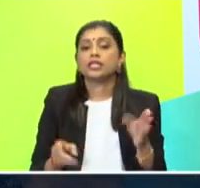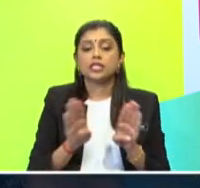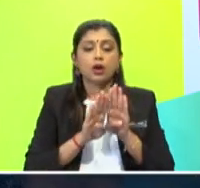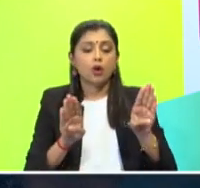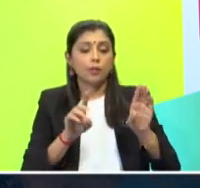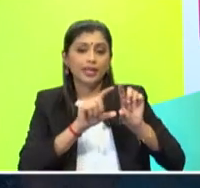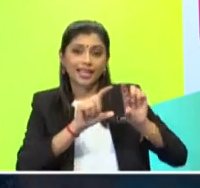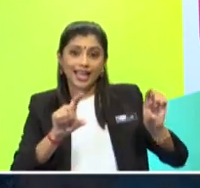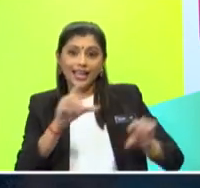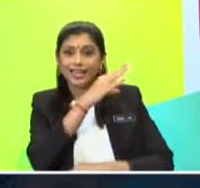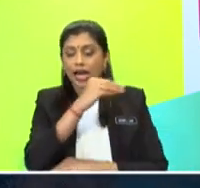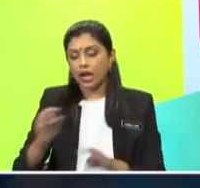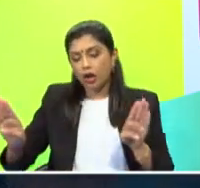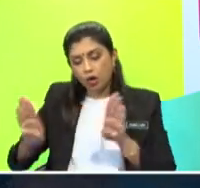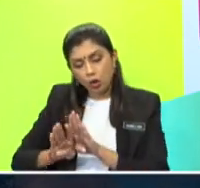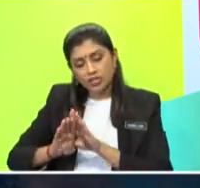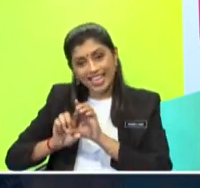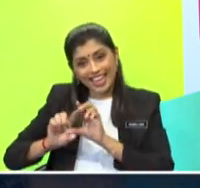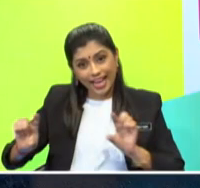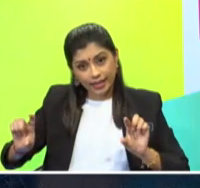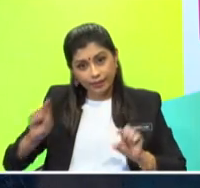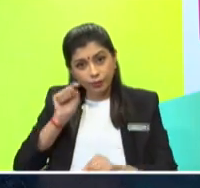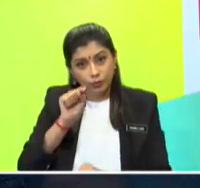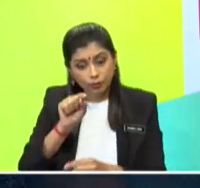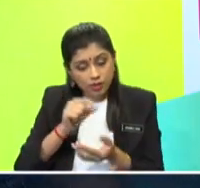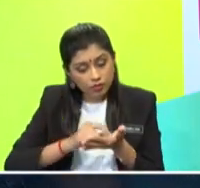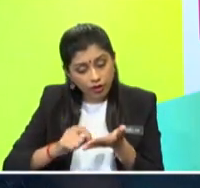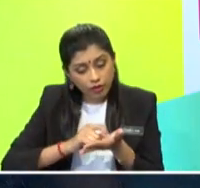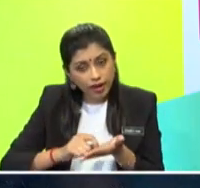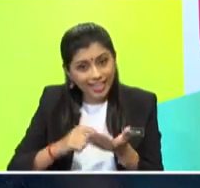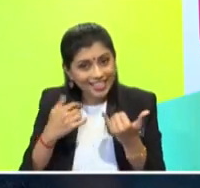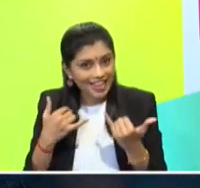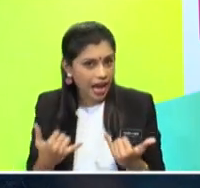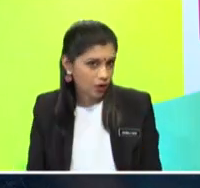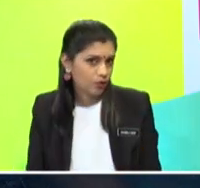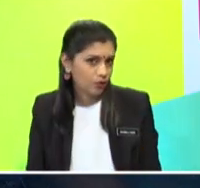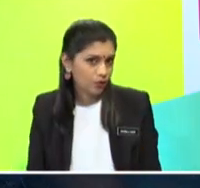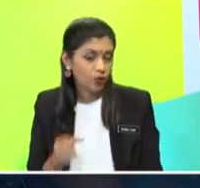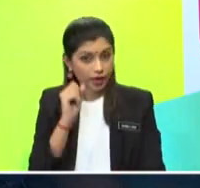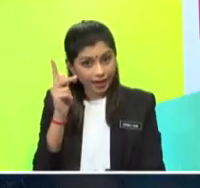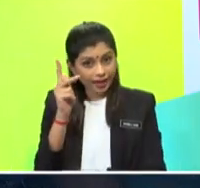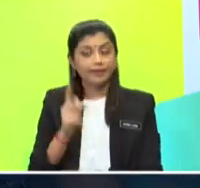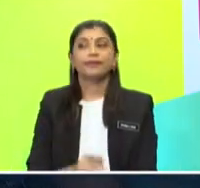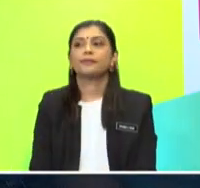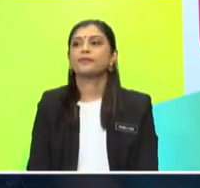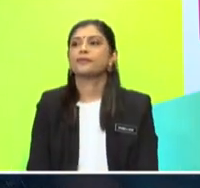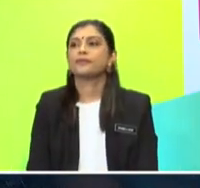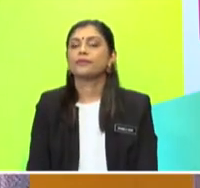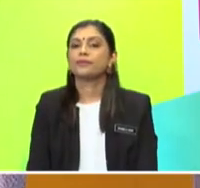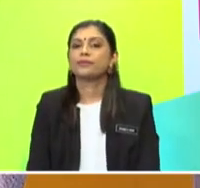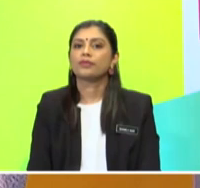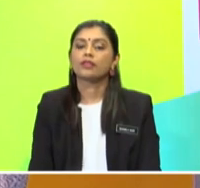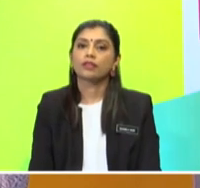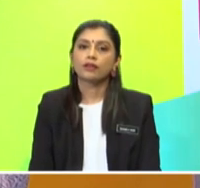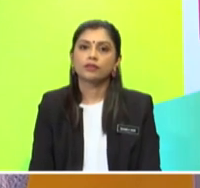list of closing line and opening line. Let us just see whether they can execute this effectively,